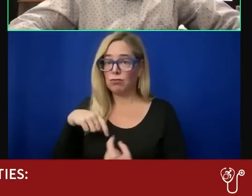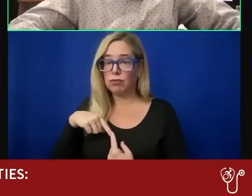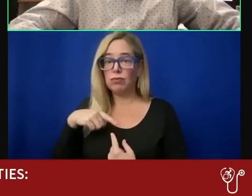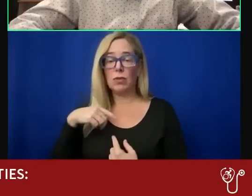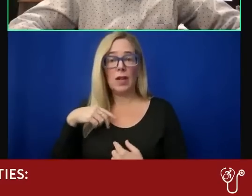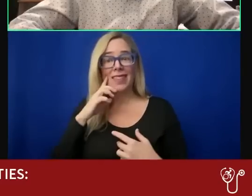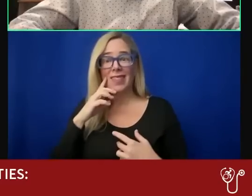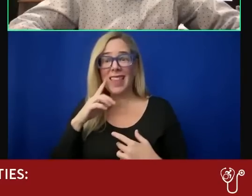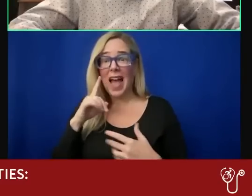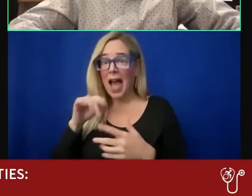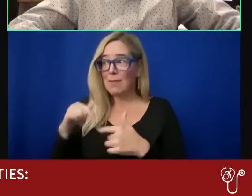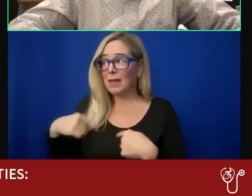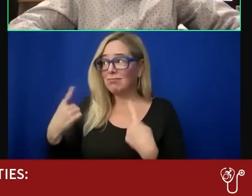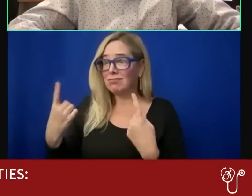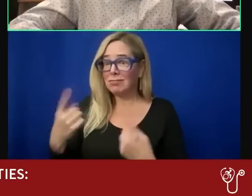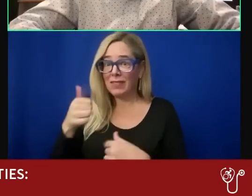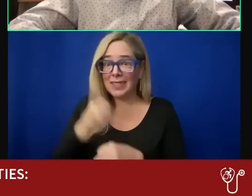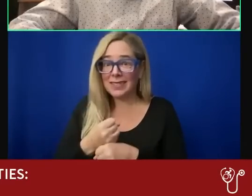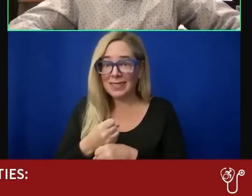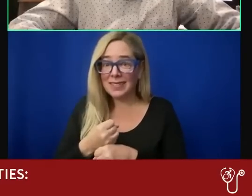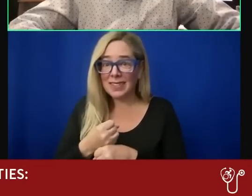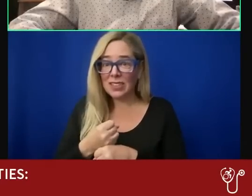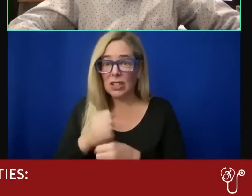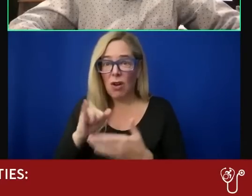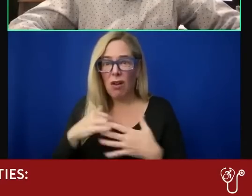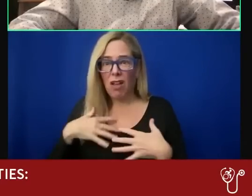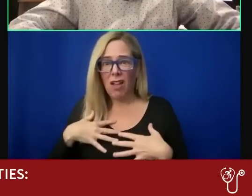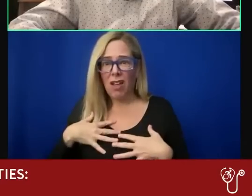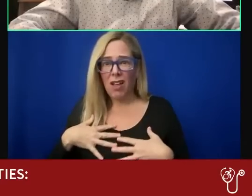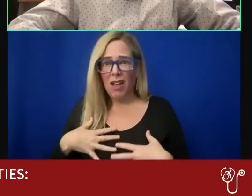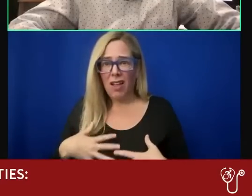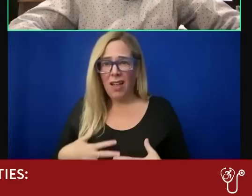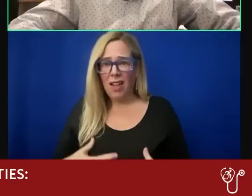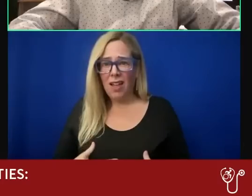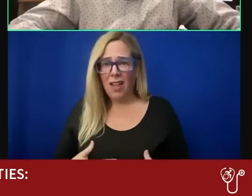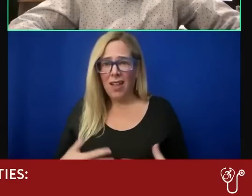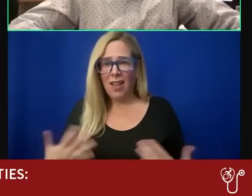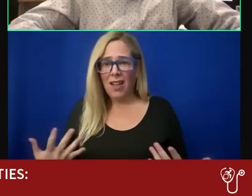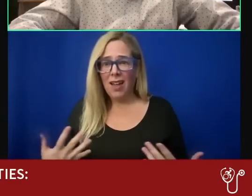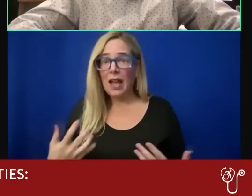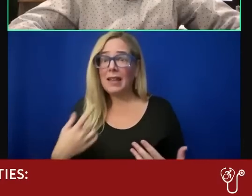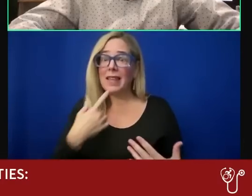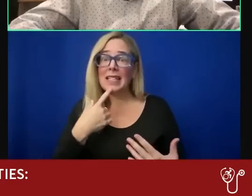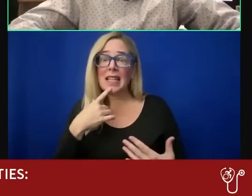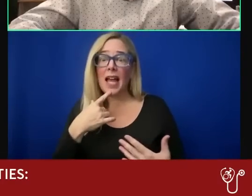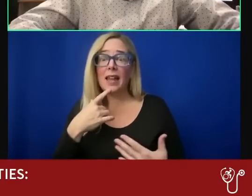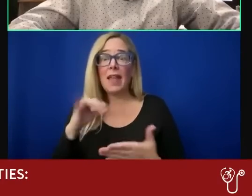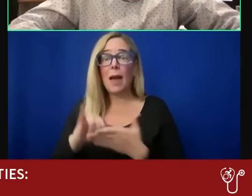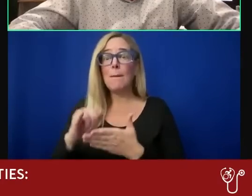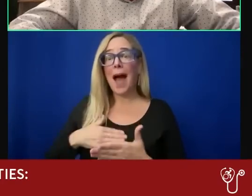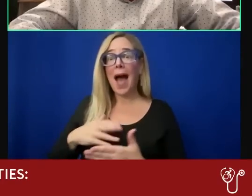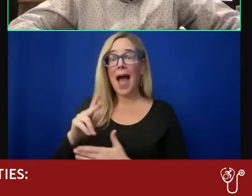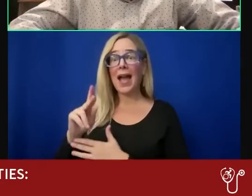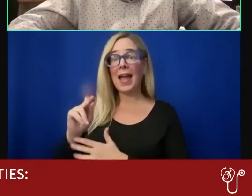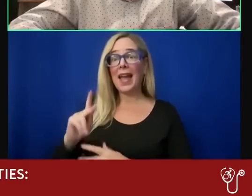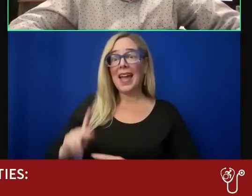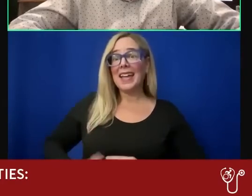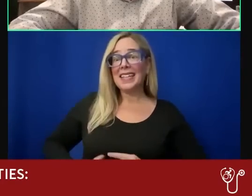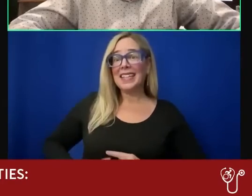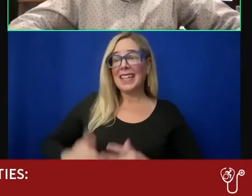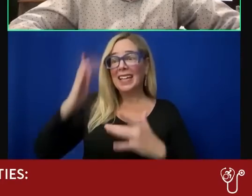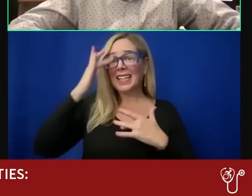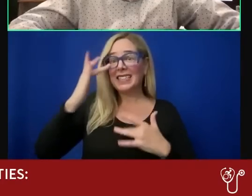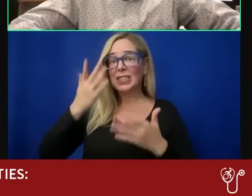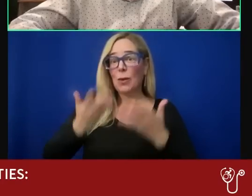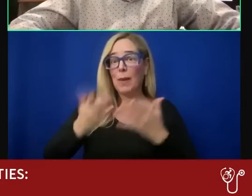news. They had concluded that my kidney disease might be because of taking testosterone, because sometimes